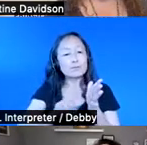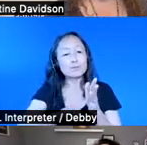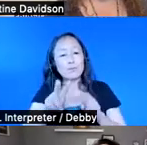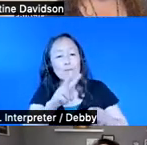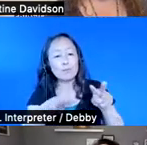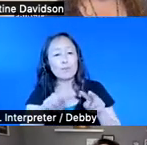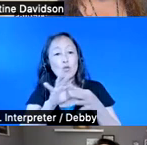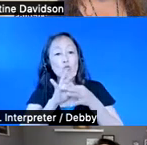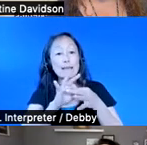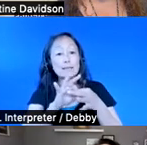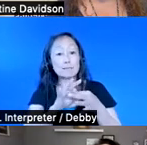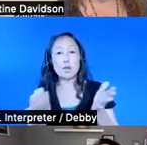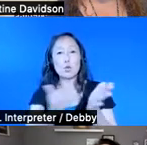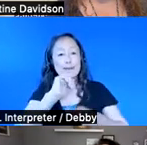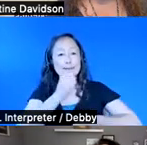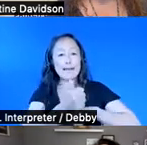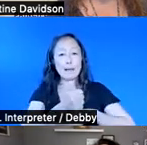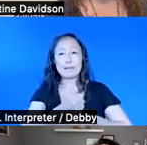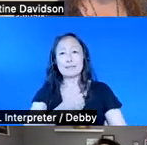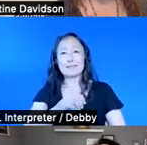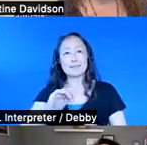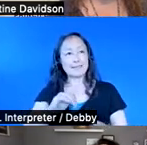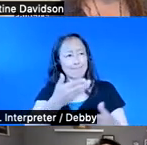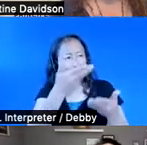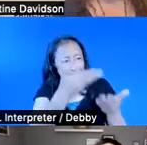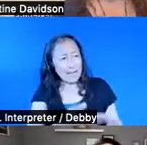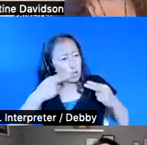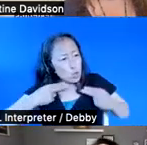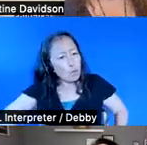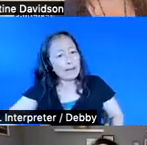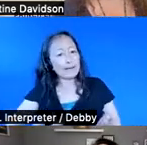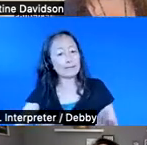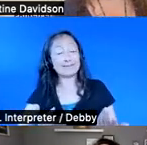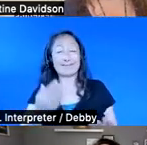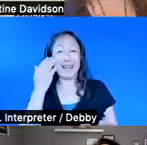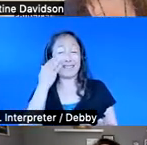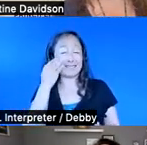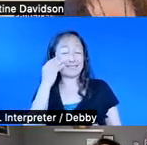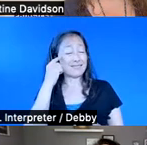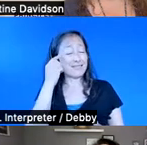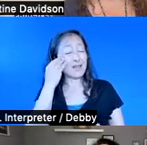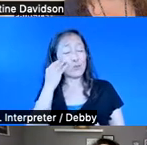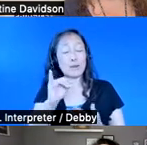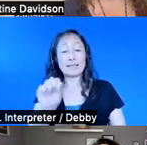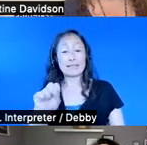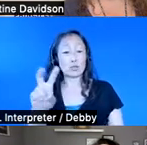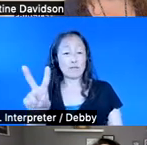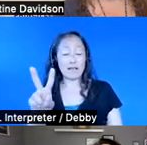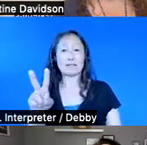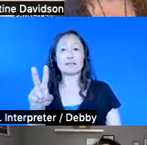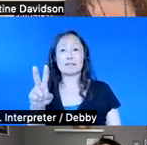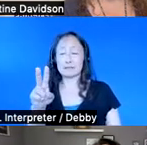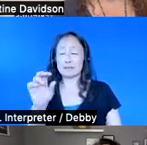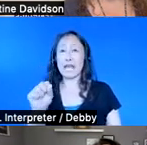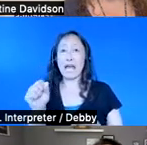think sexual violence strips so much from our spirit, and to